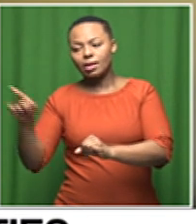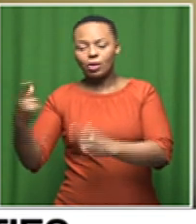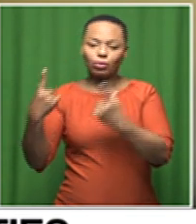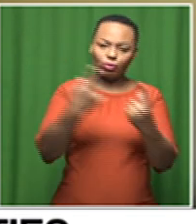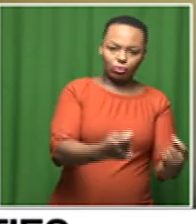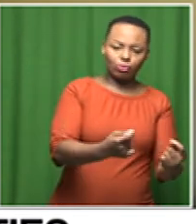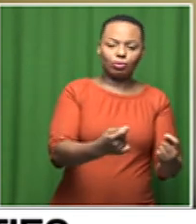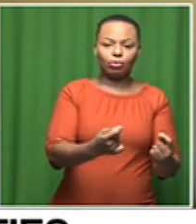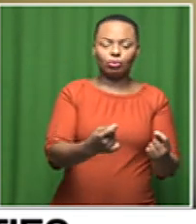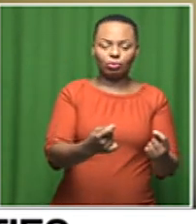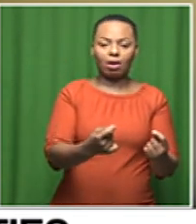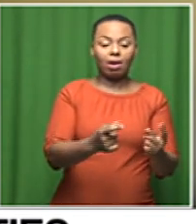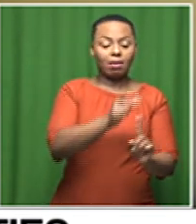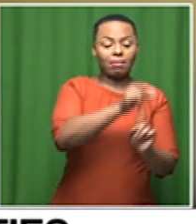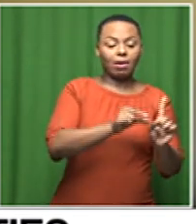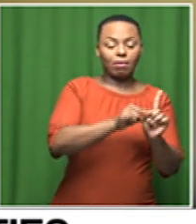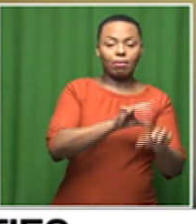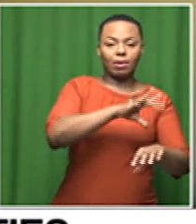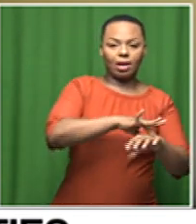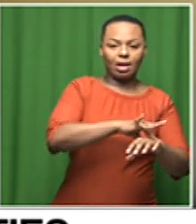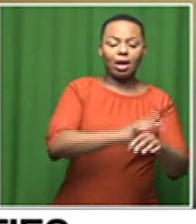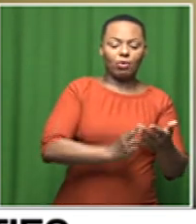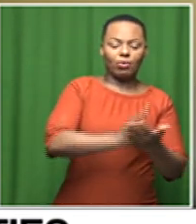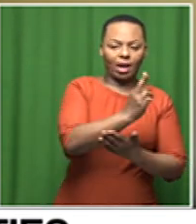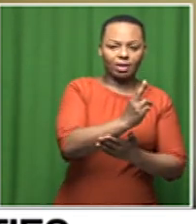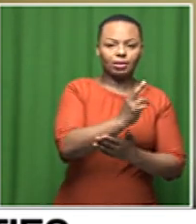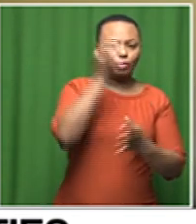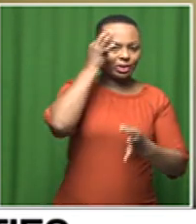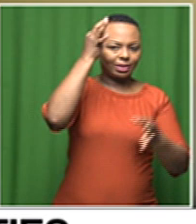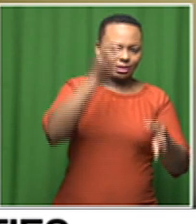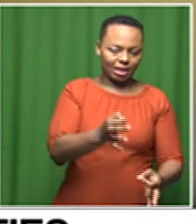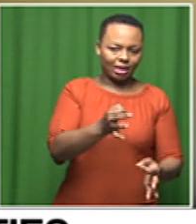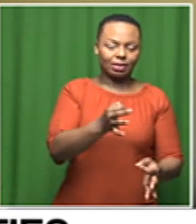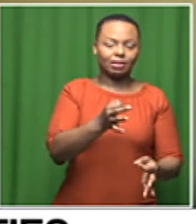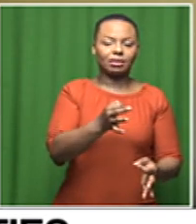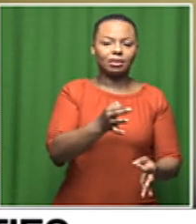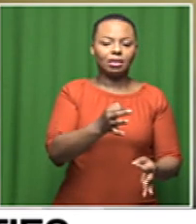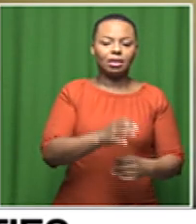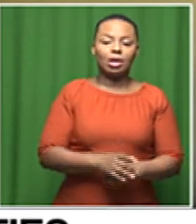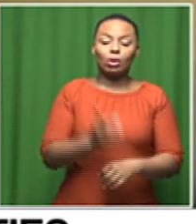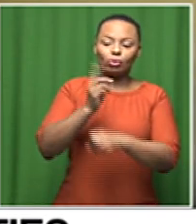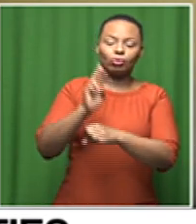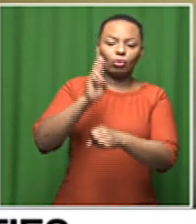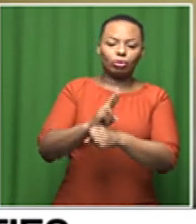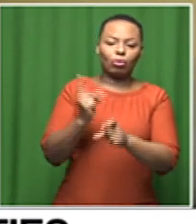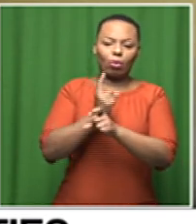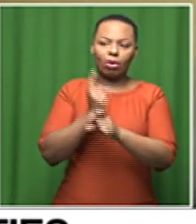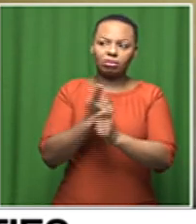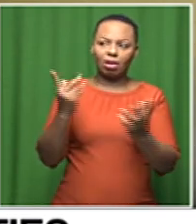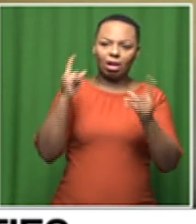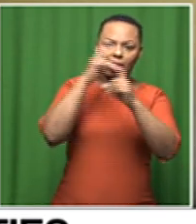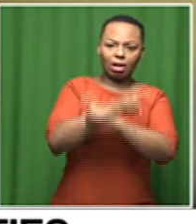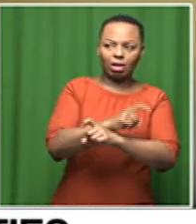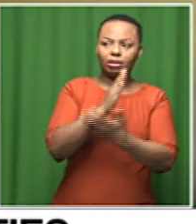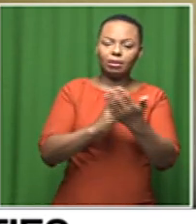right to take part in the decision-making process. Now, traditionally, doctors have had this God complex. We tell you